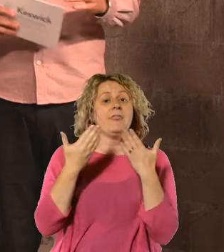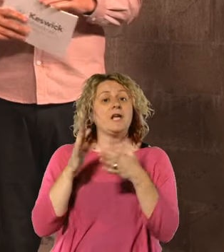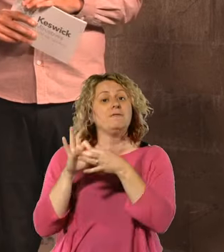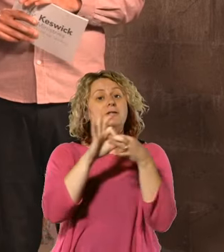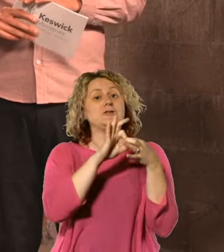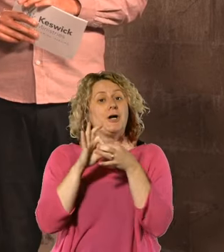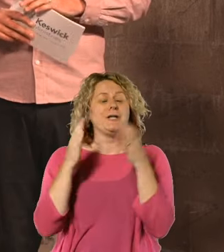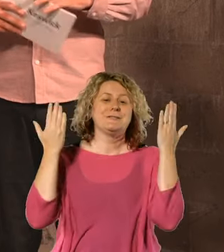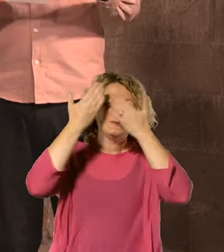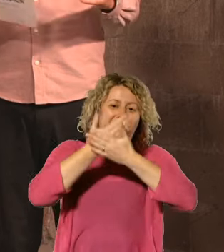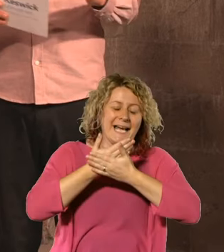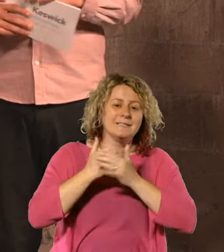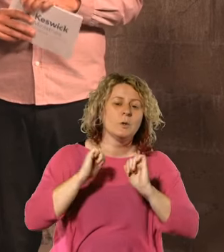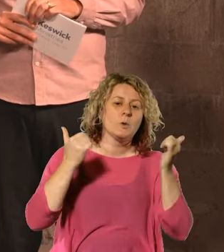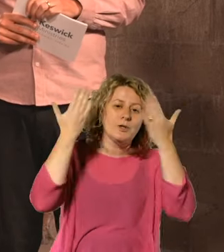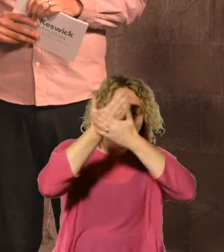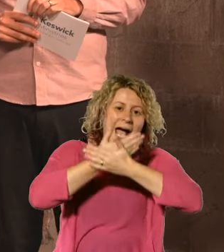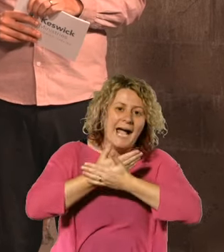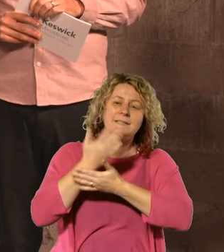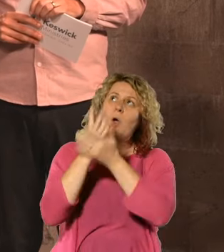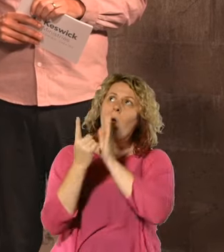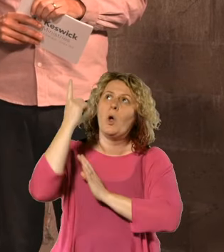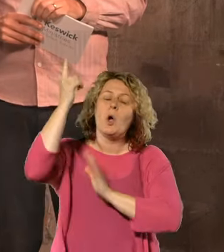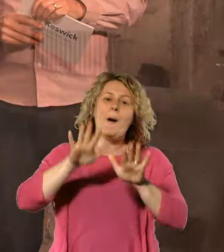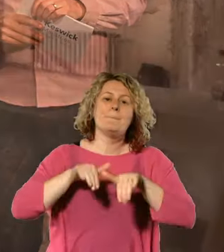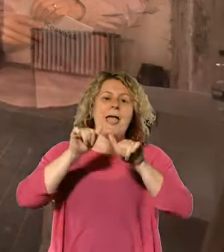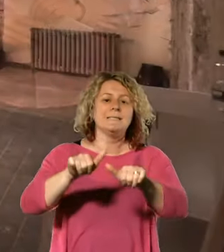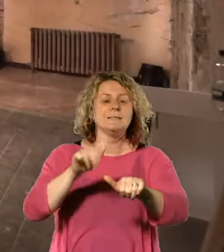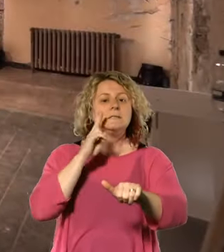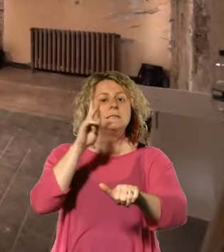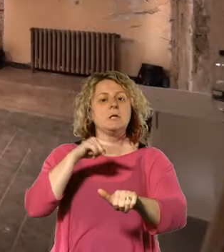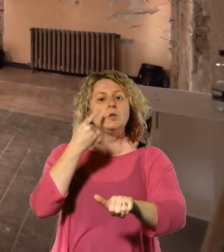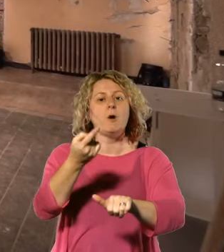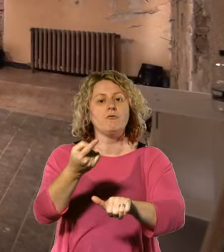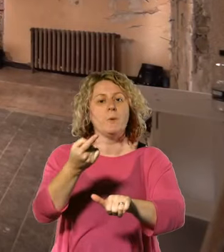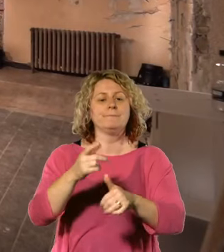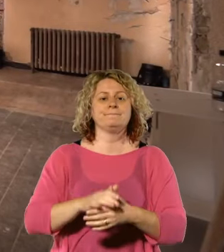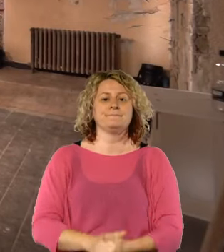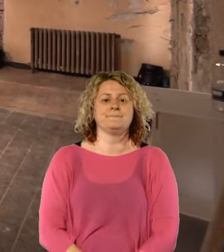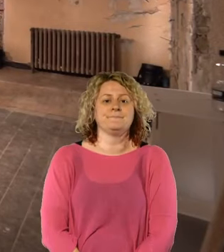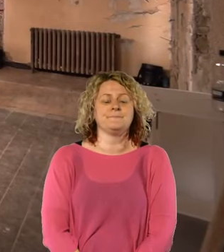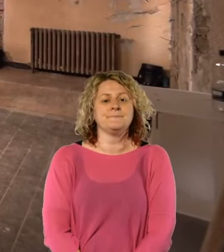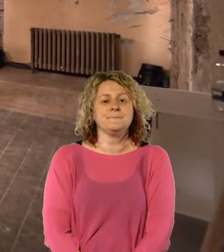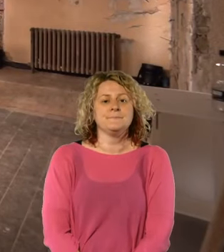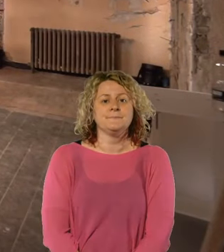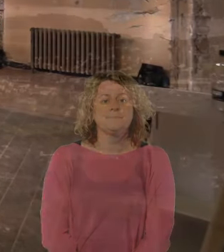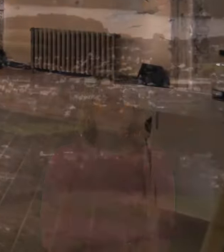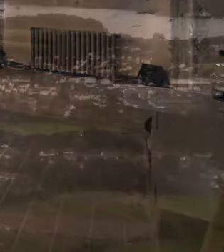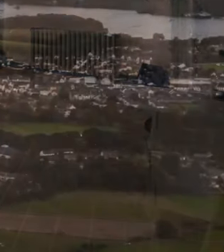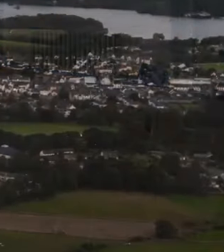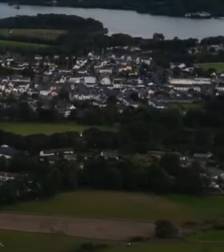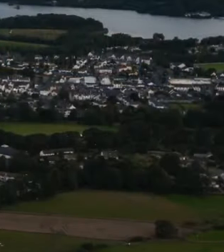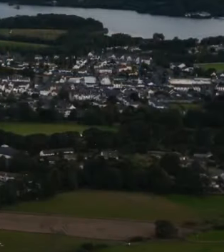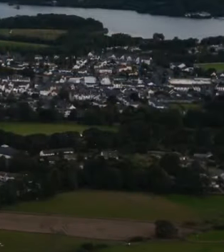night and God bless. And we do hope you'll join us tomorrow. Okay.